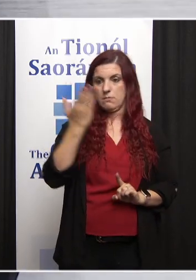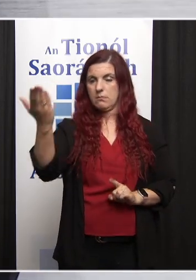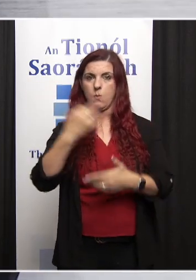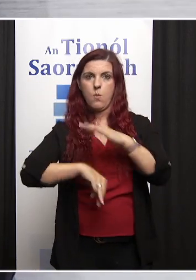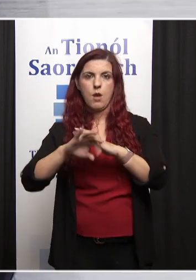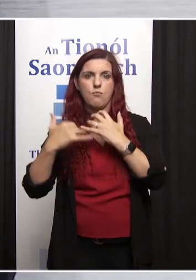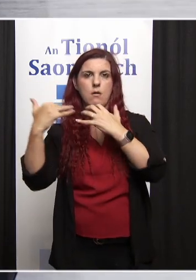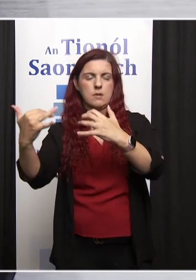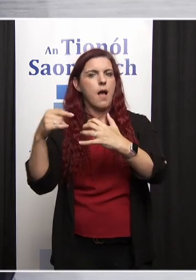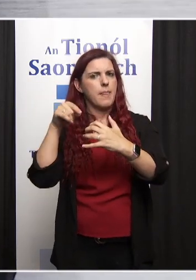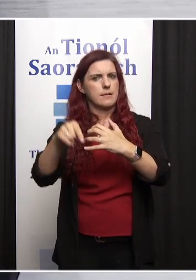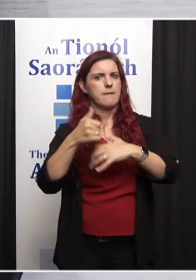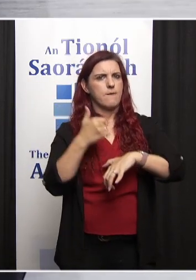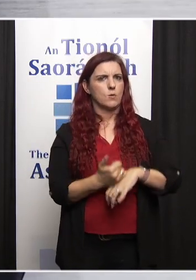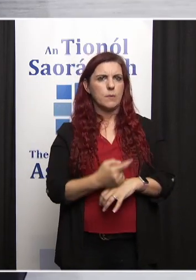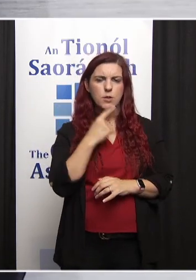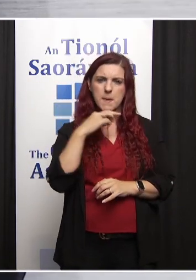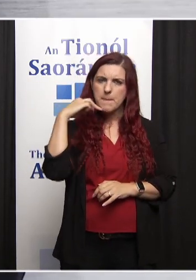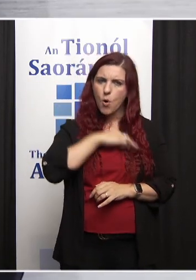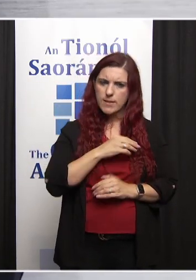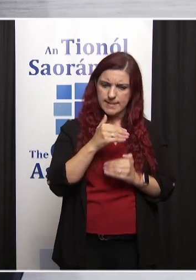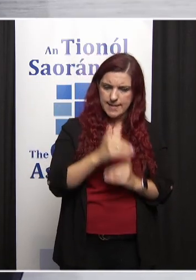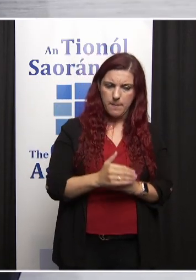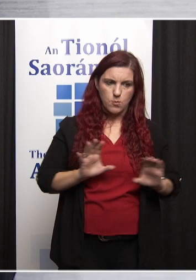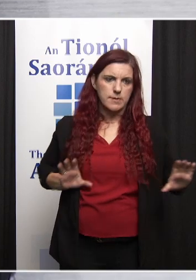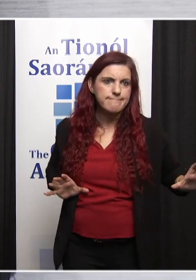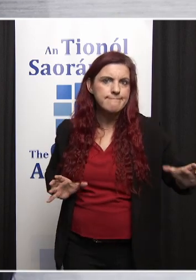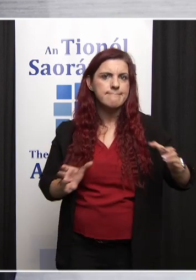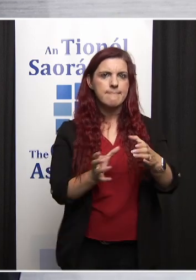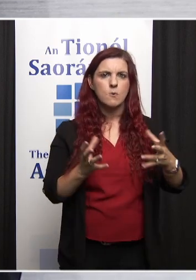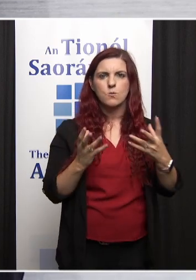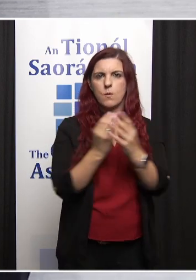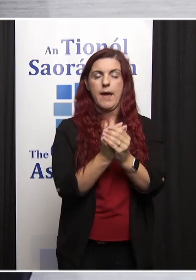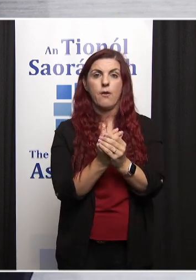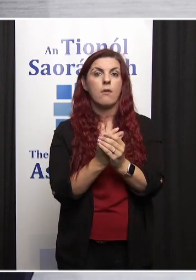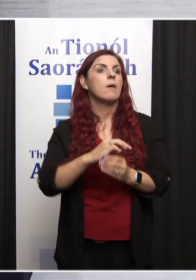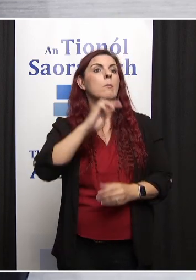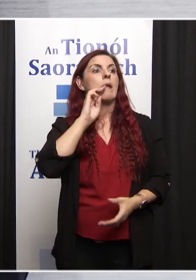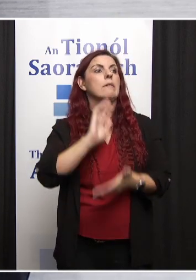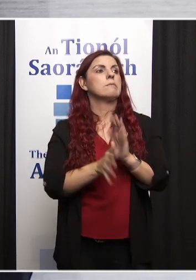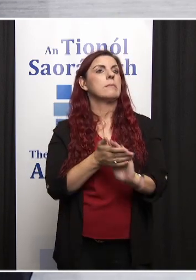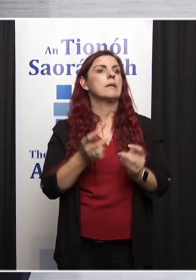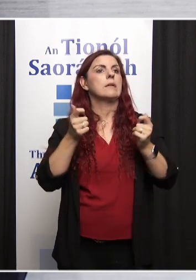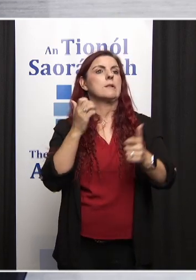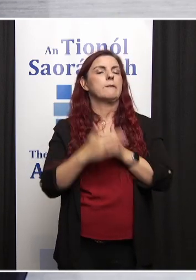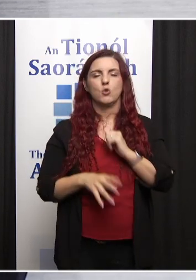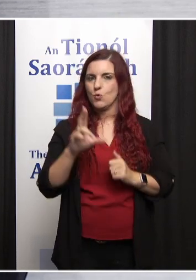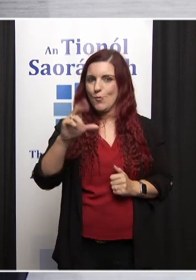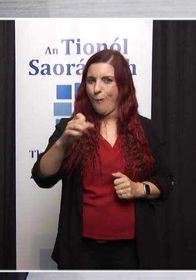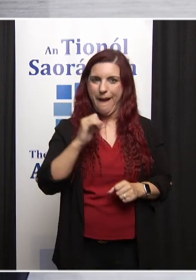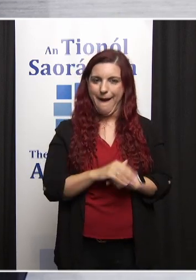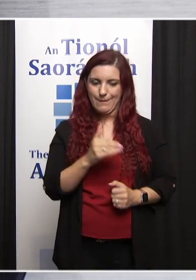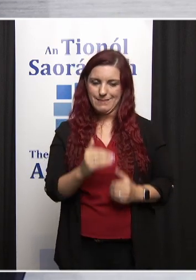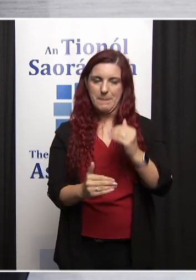But it's a really significant and important step in the process. But there's a long way to go after that. And I just want to explain that very